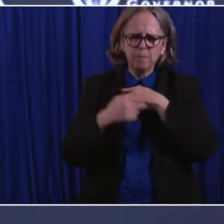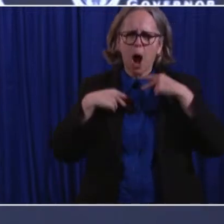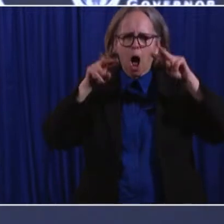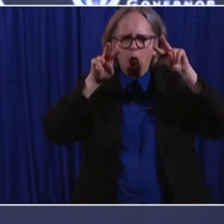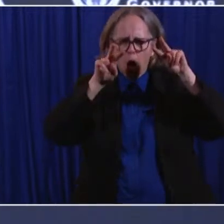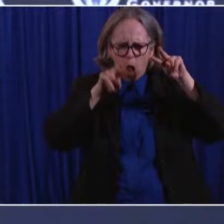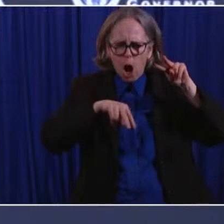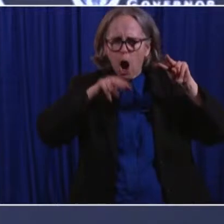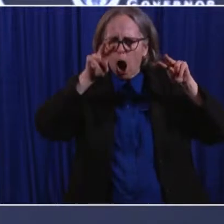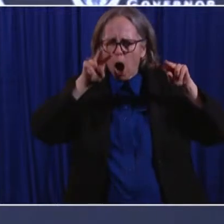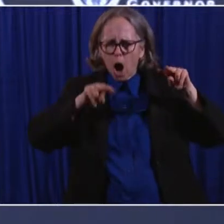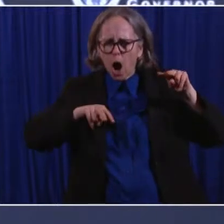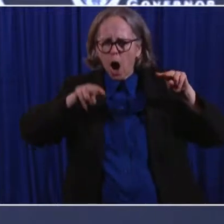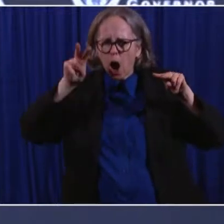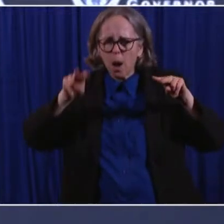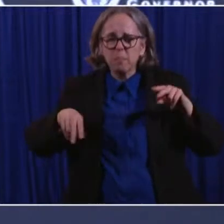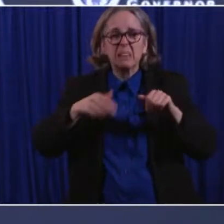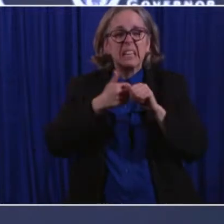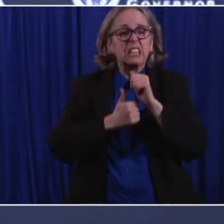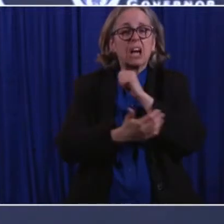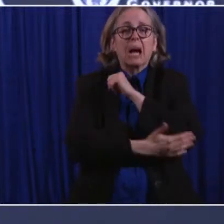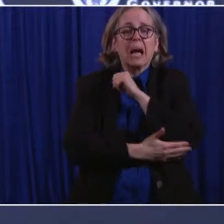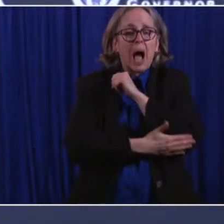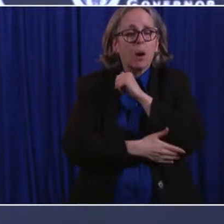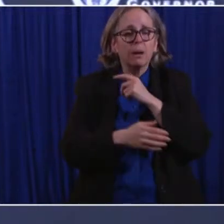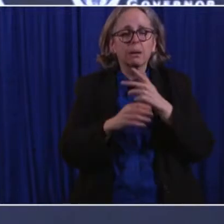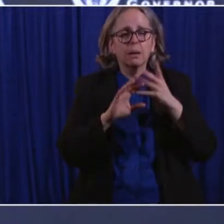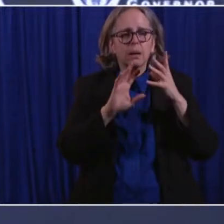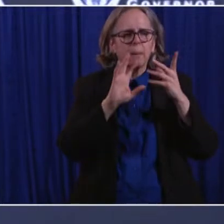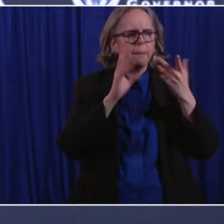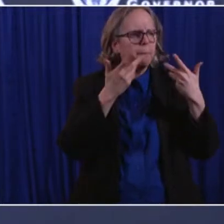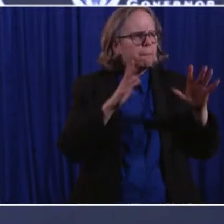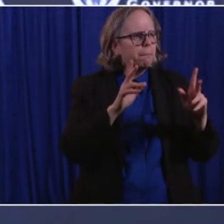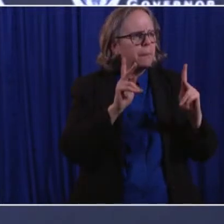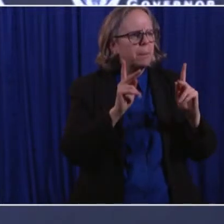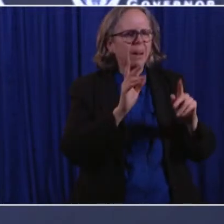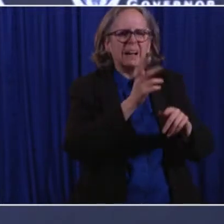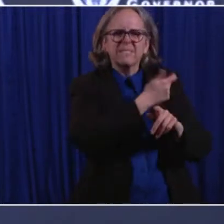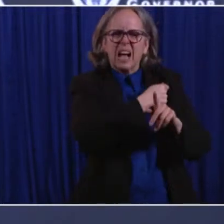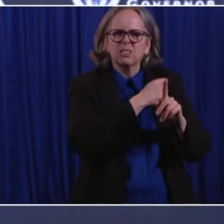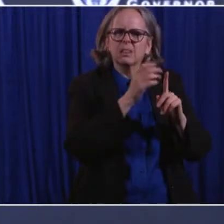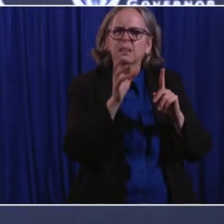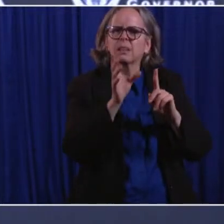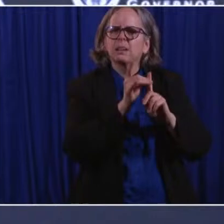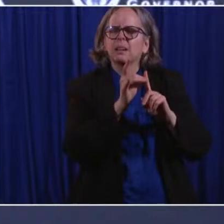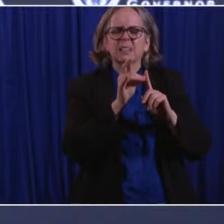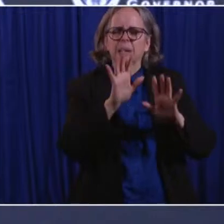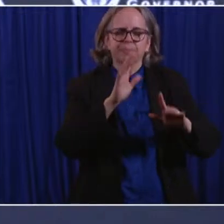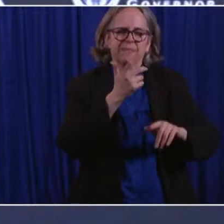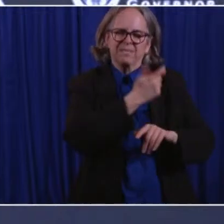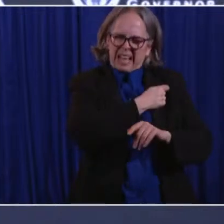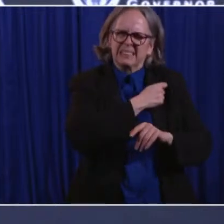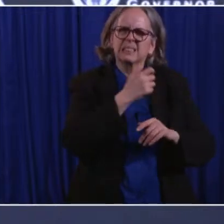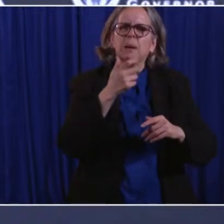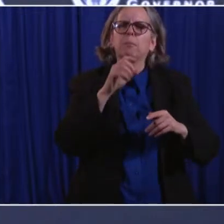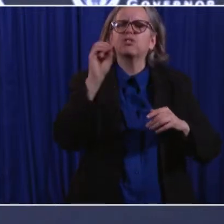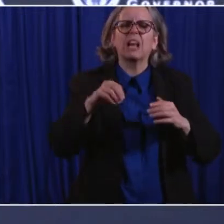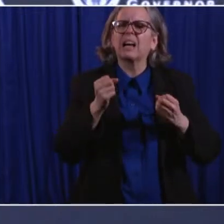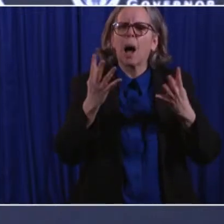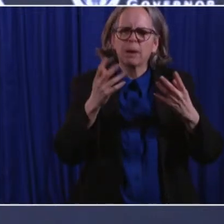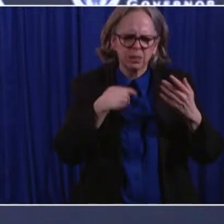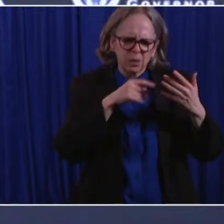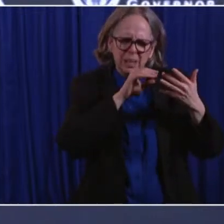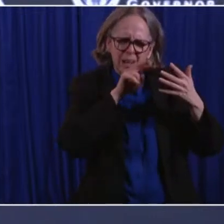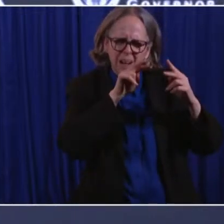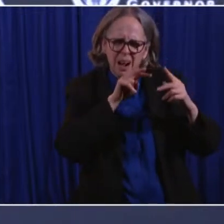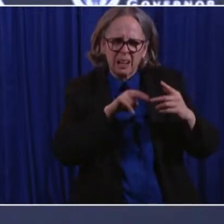that has been vaccinated, you will see a very interesting assortment of counties in the top 10. And some of them are